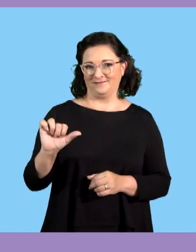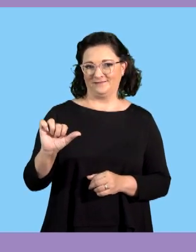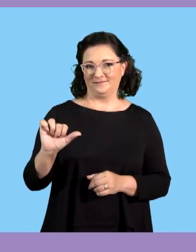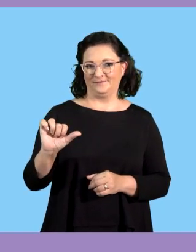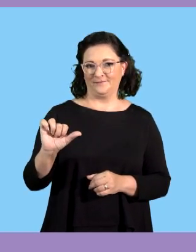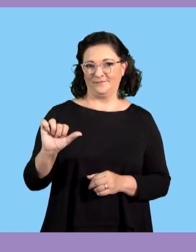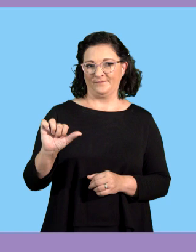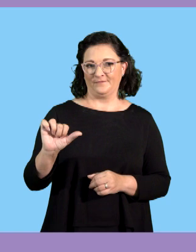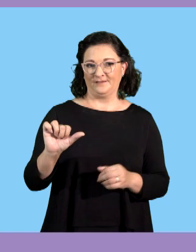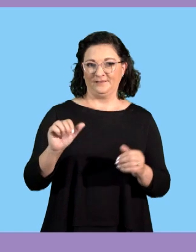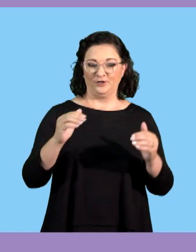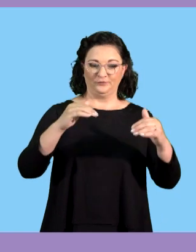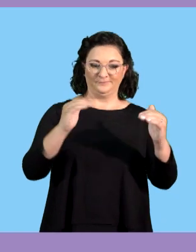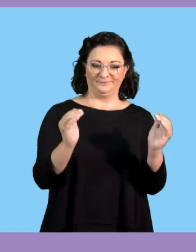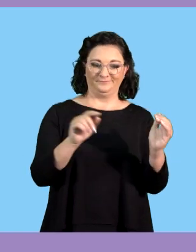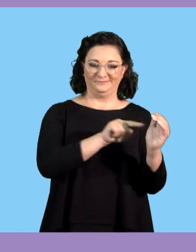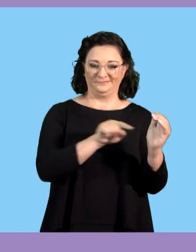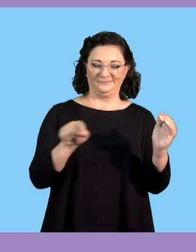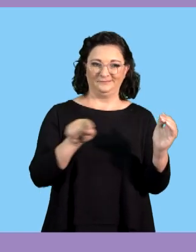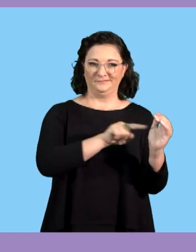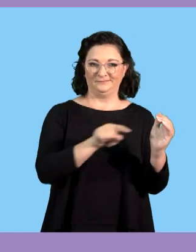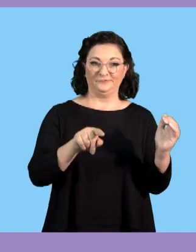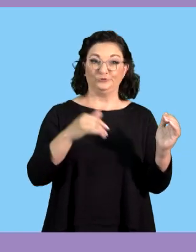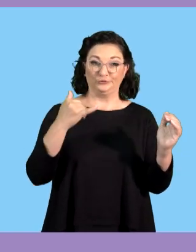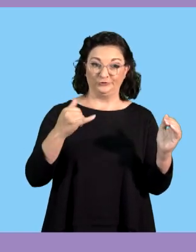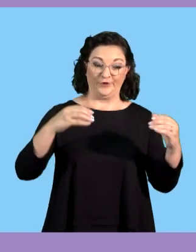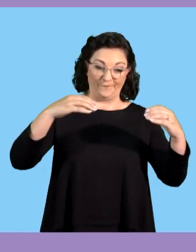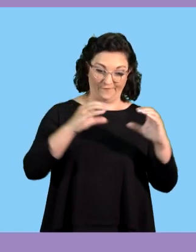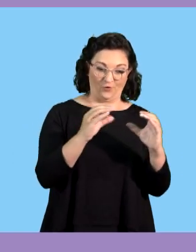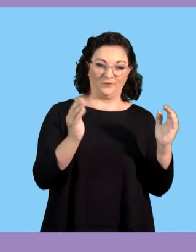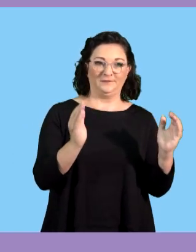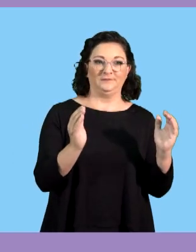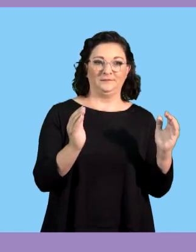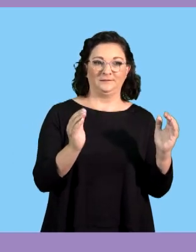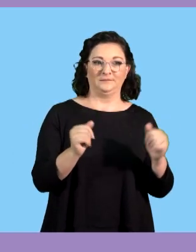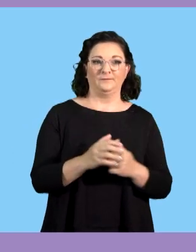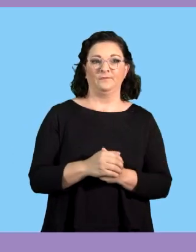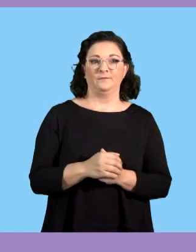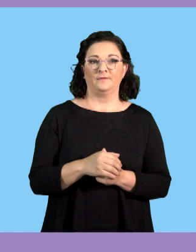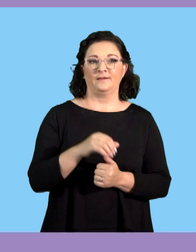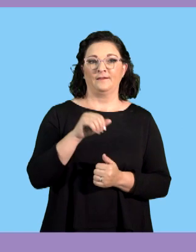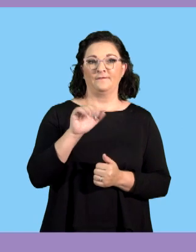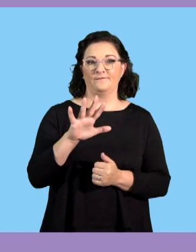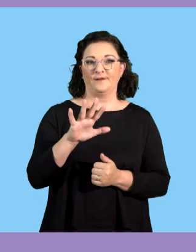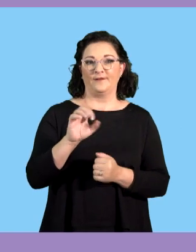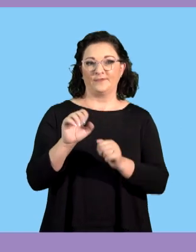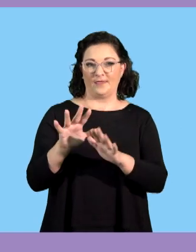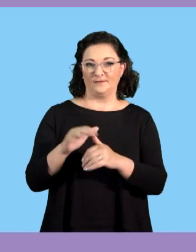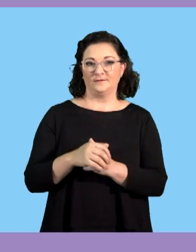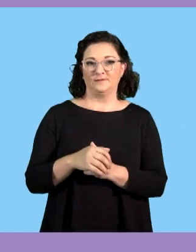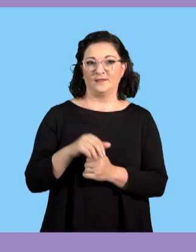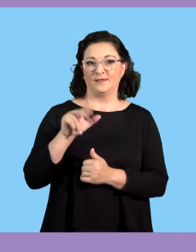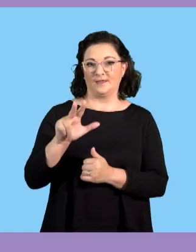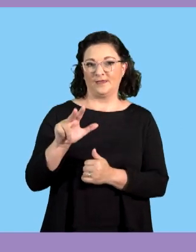2,435,466. But this part is what we want to emphasize today. We have 5 tens, 8